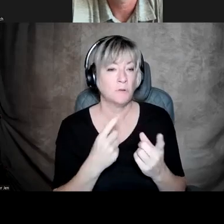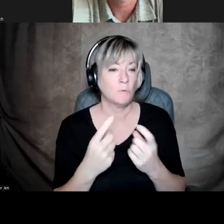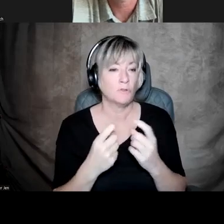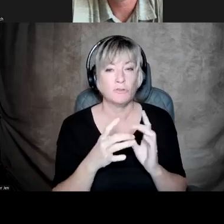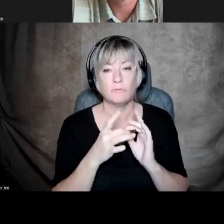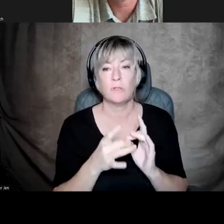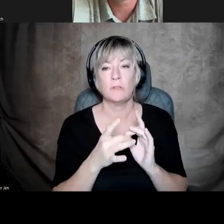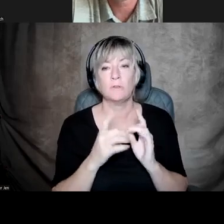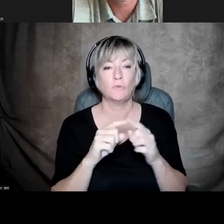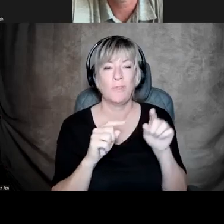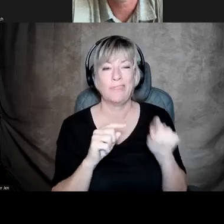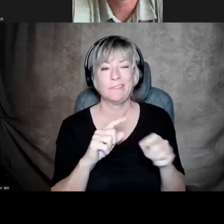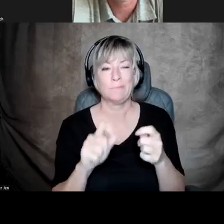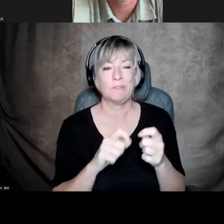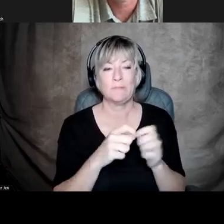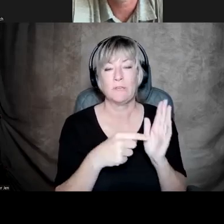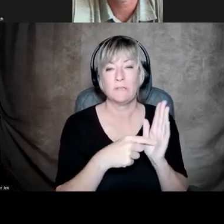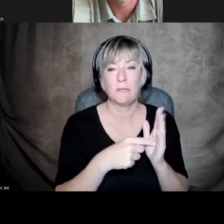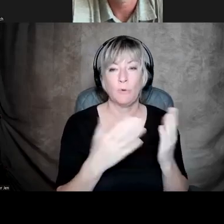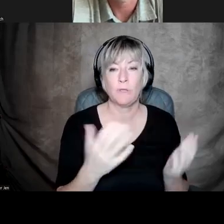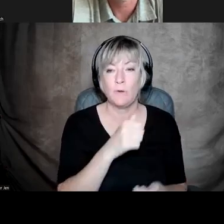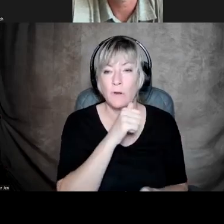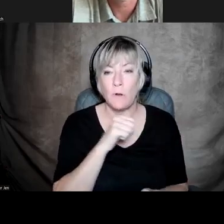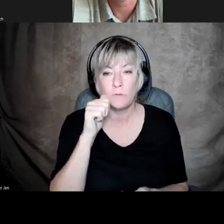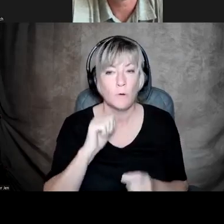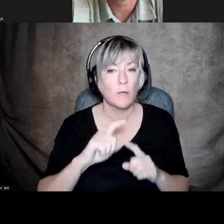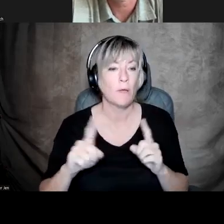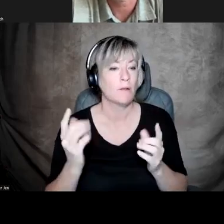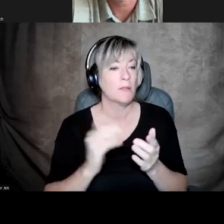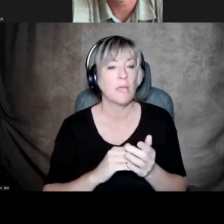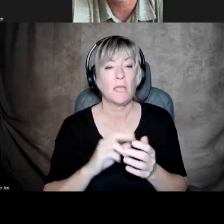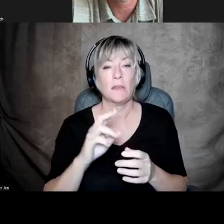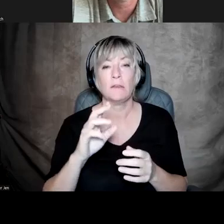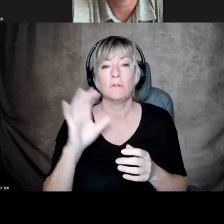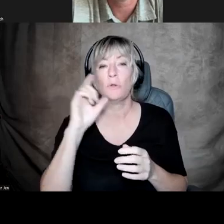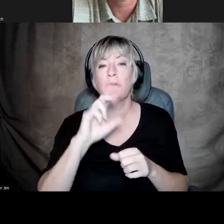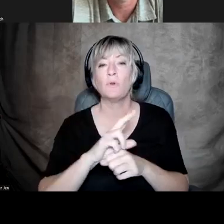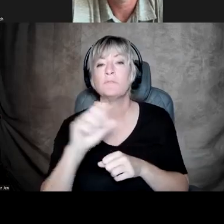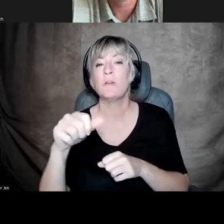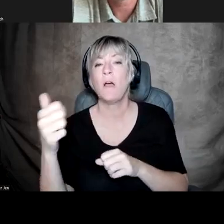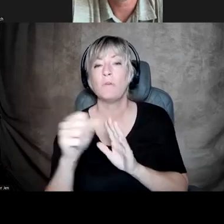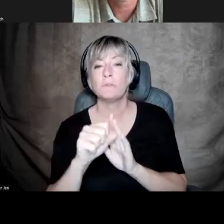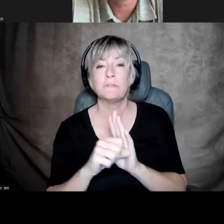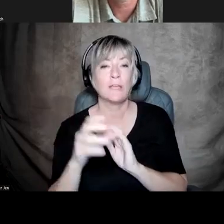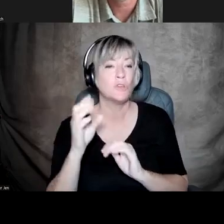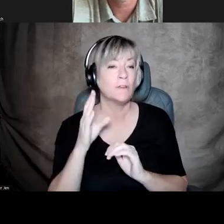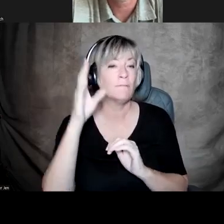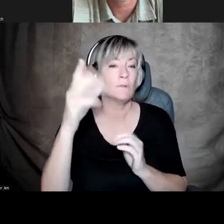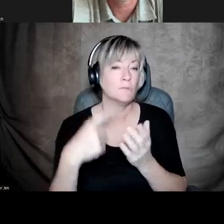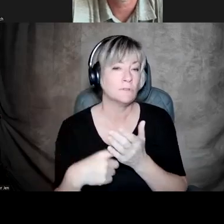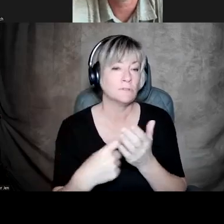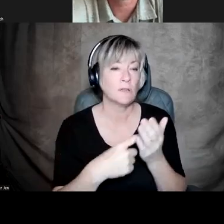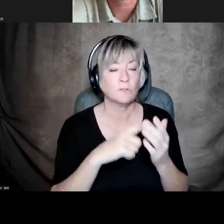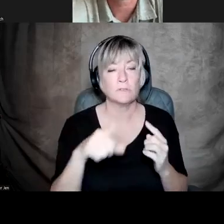to this specific example in Arizona, but again, look to use it in other states, and in future discussions around